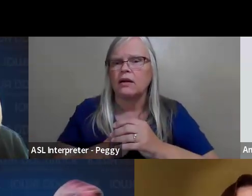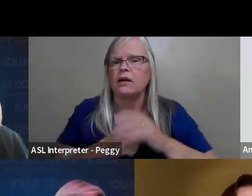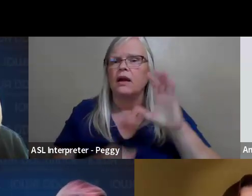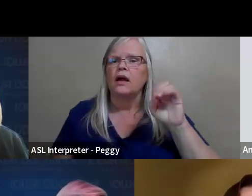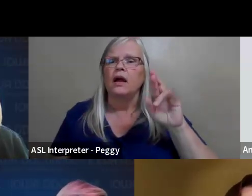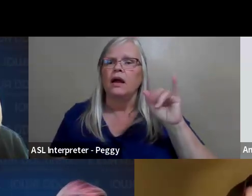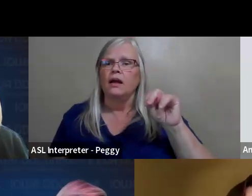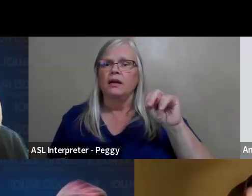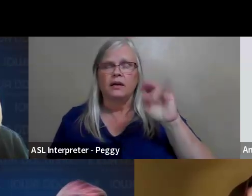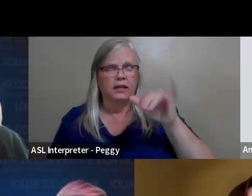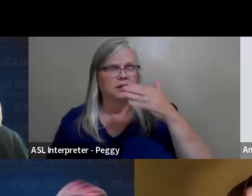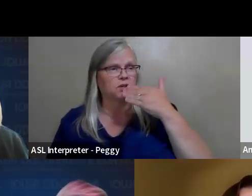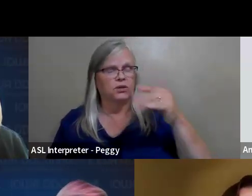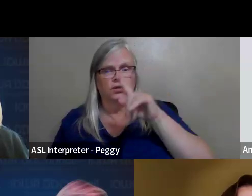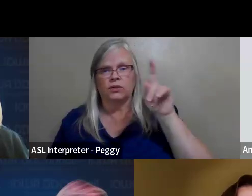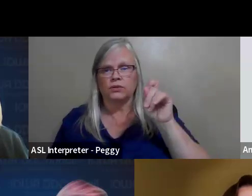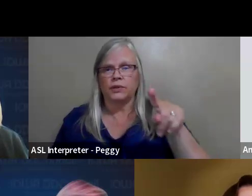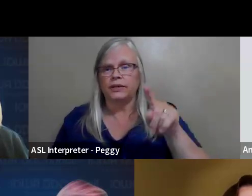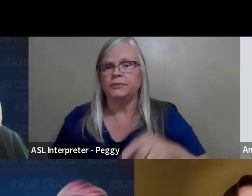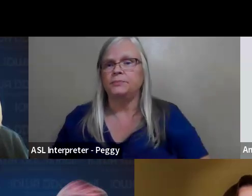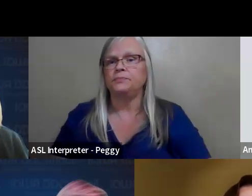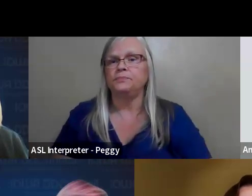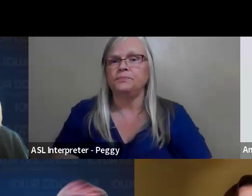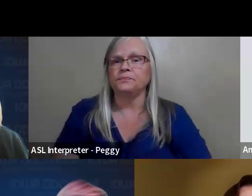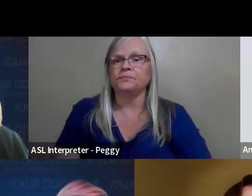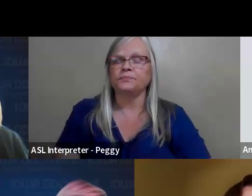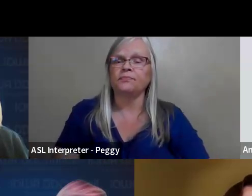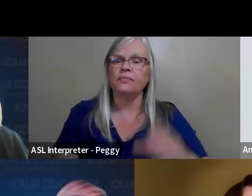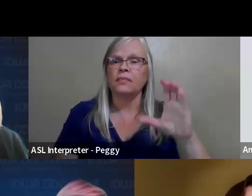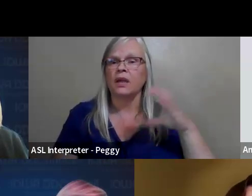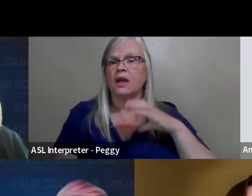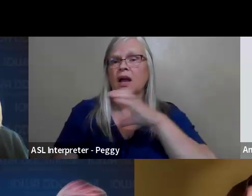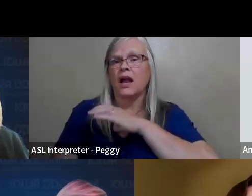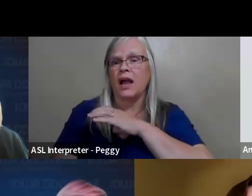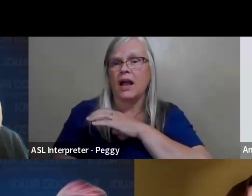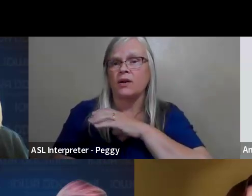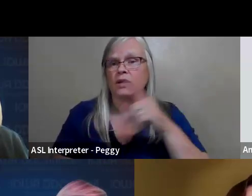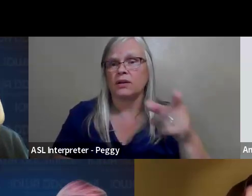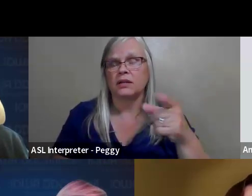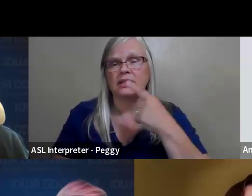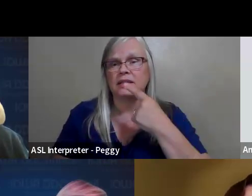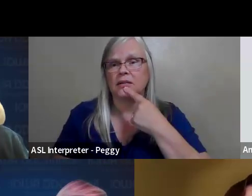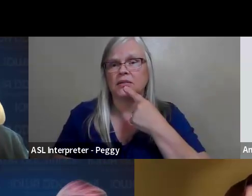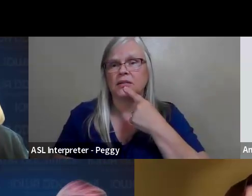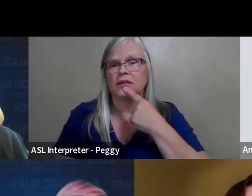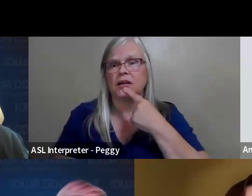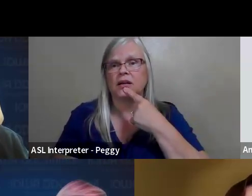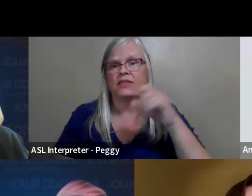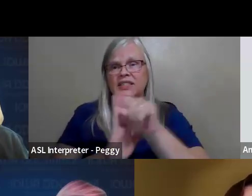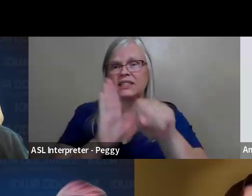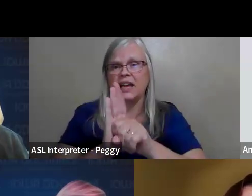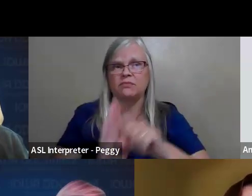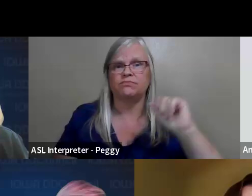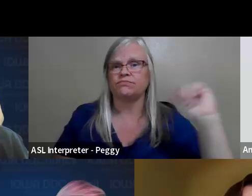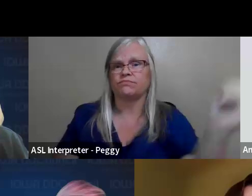That's an excellent question. And in fact, Congress basically Congress said it's your problem, the states.